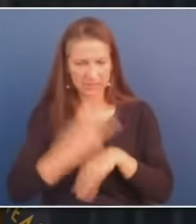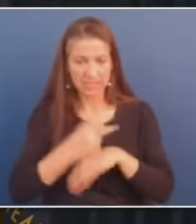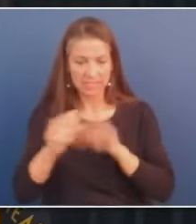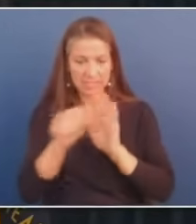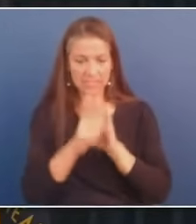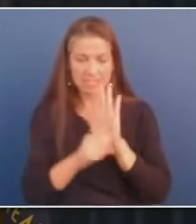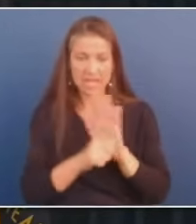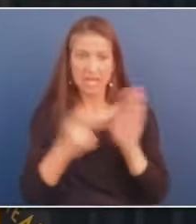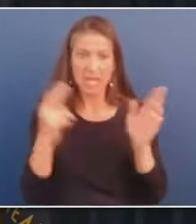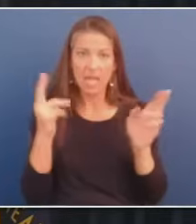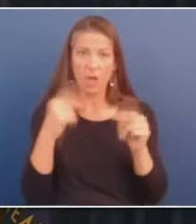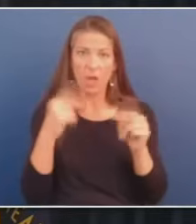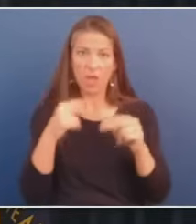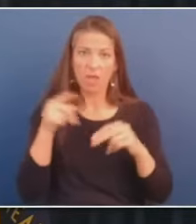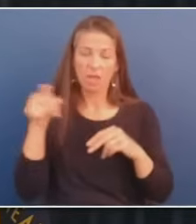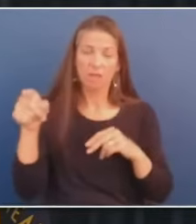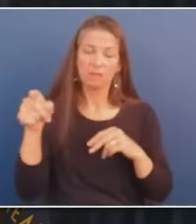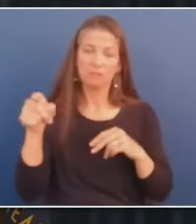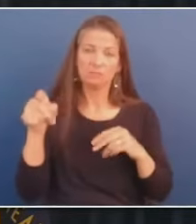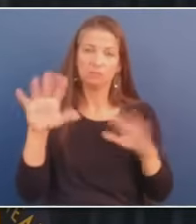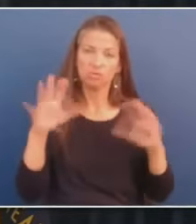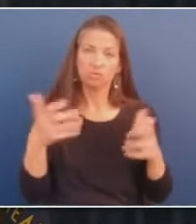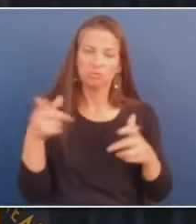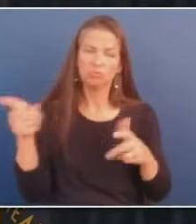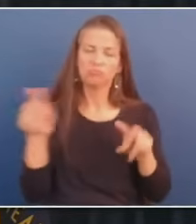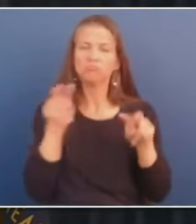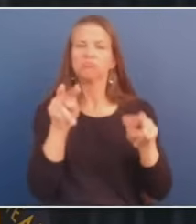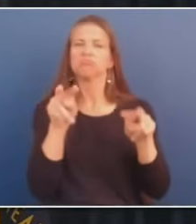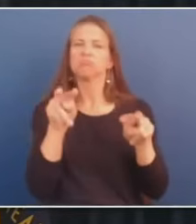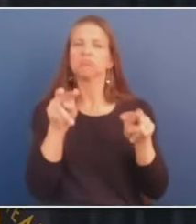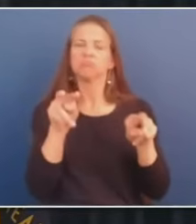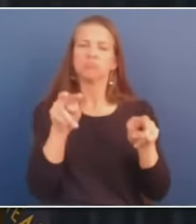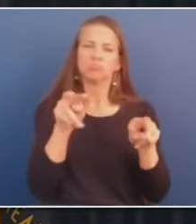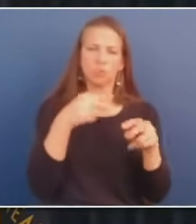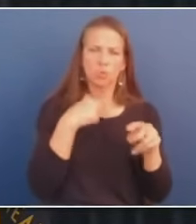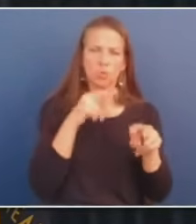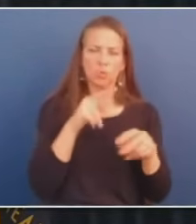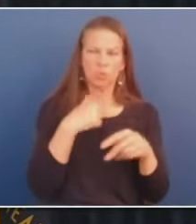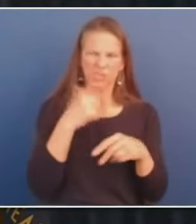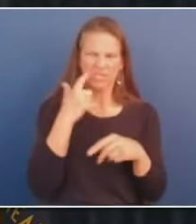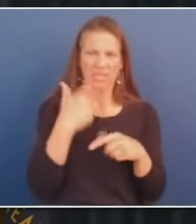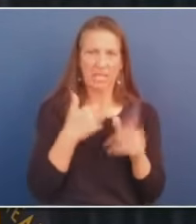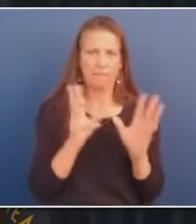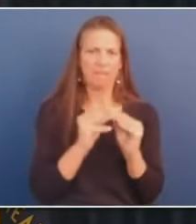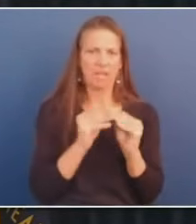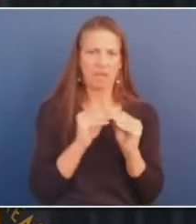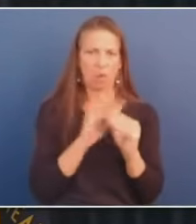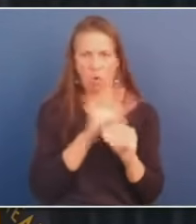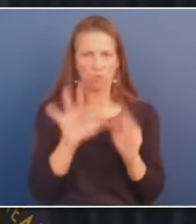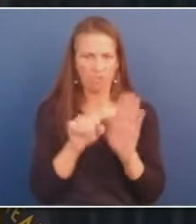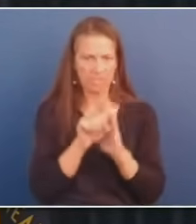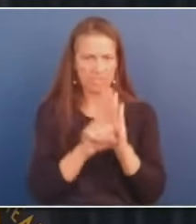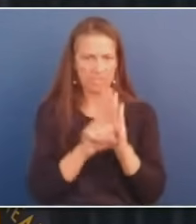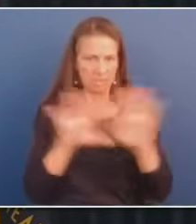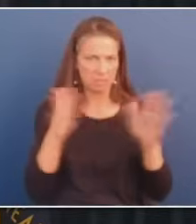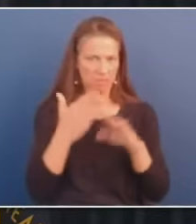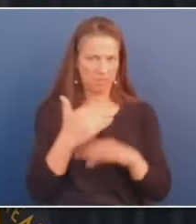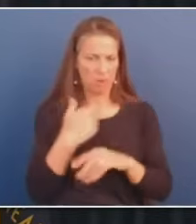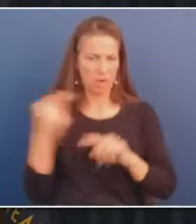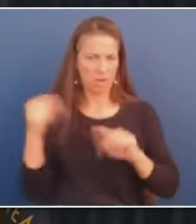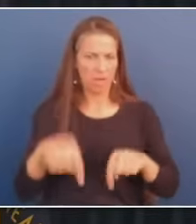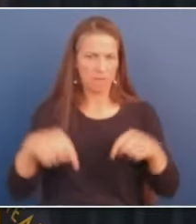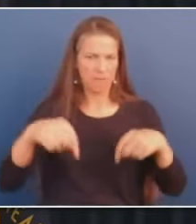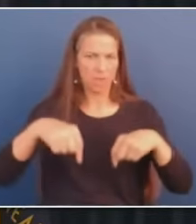on high alert. We're monitoring the weather. And in fact, we just held a statewide meeting just before I came to this press